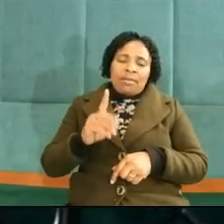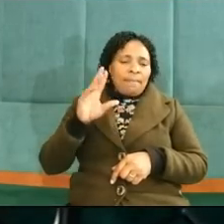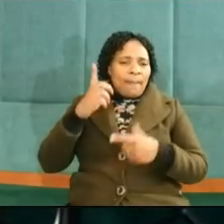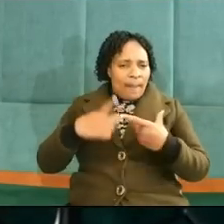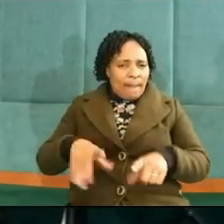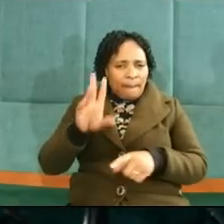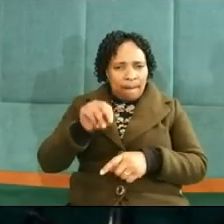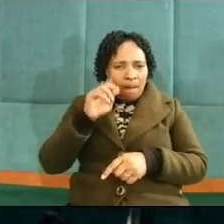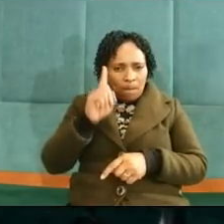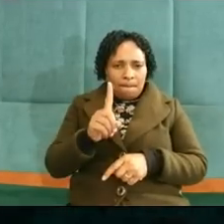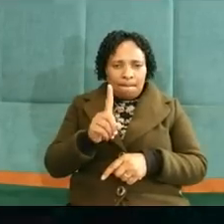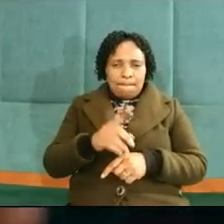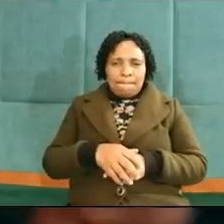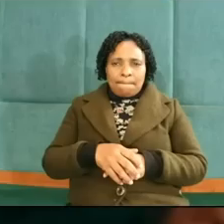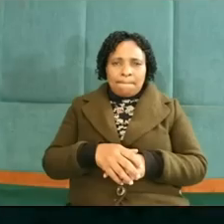Let nobody